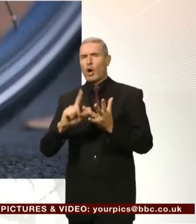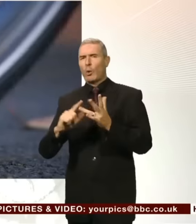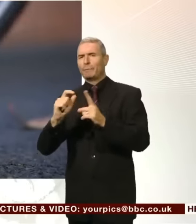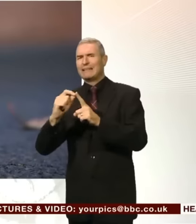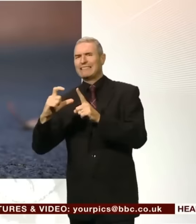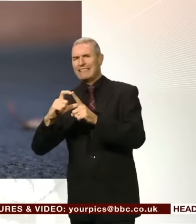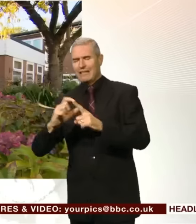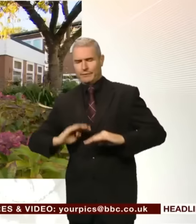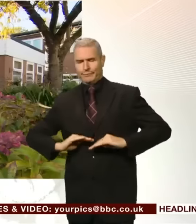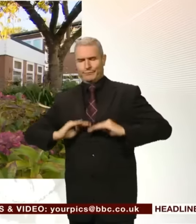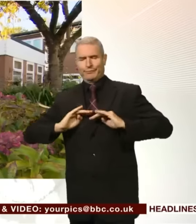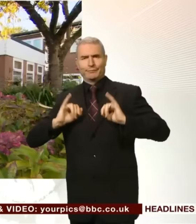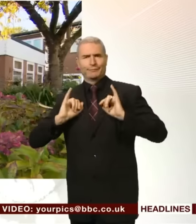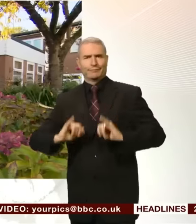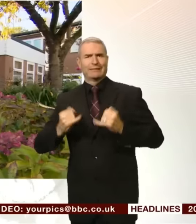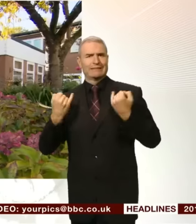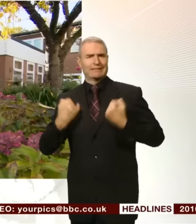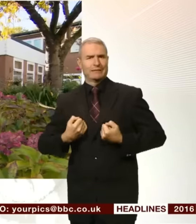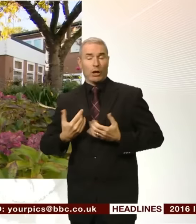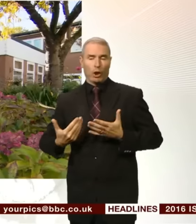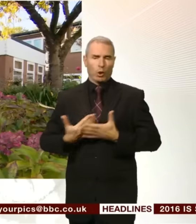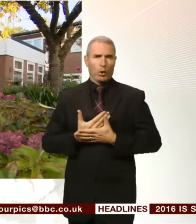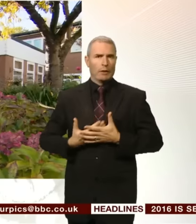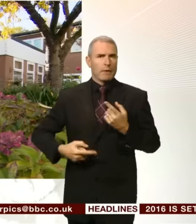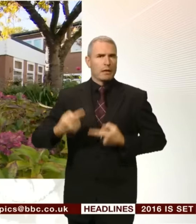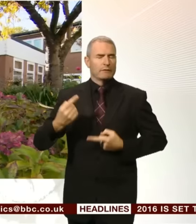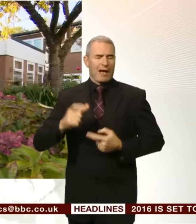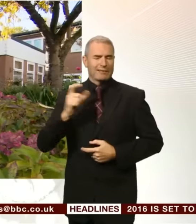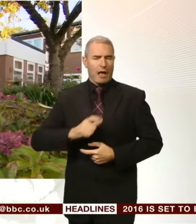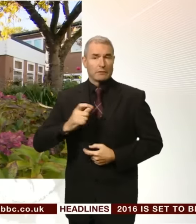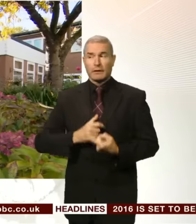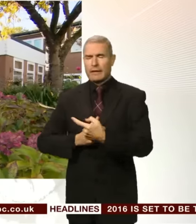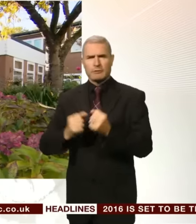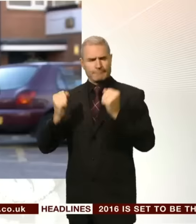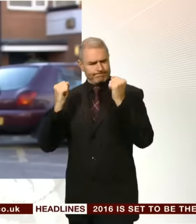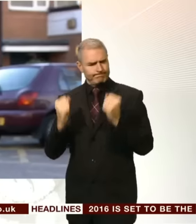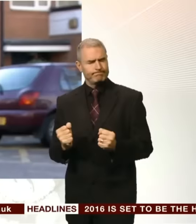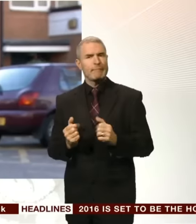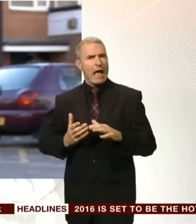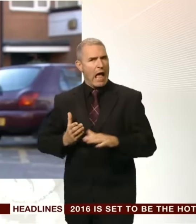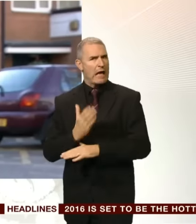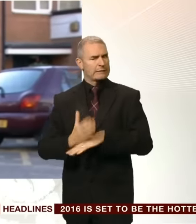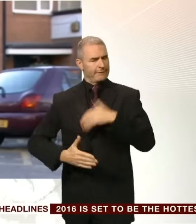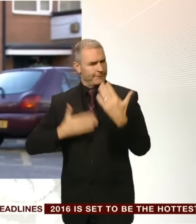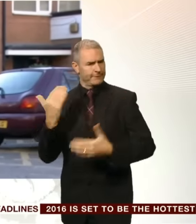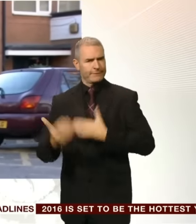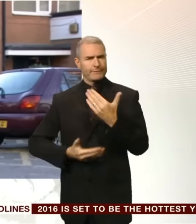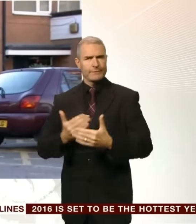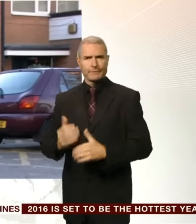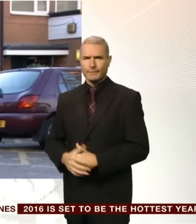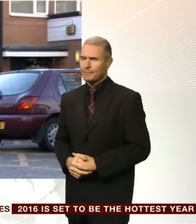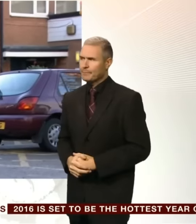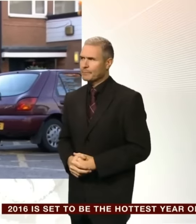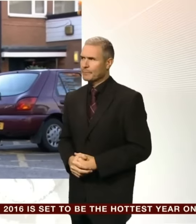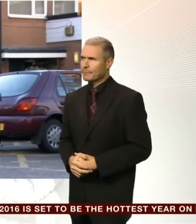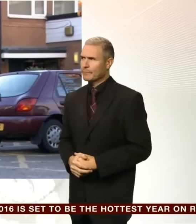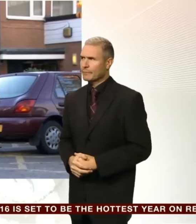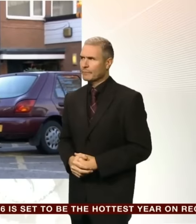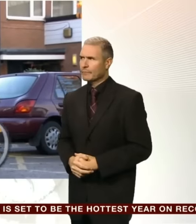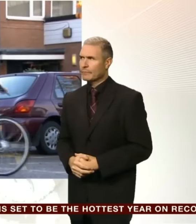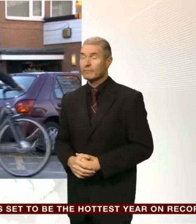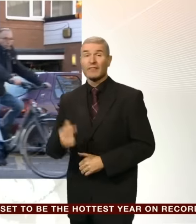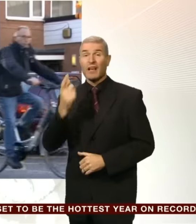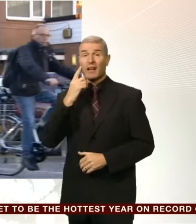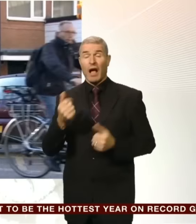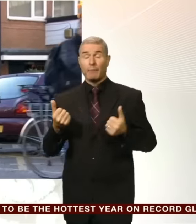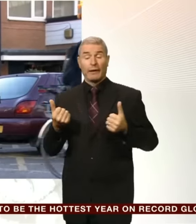But now, with a new battle on his hands, Michael is determined to carry on an active life. If it had gone on any longer, it possibly wouldn't have been